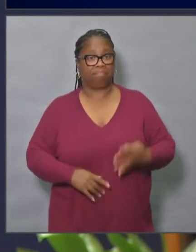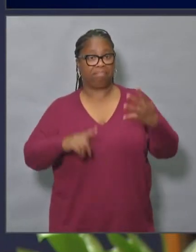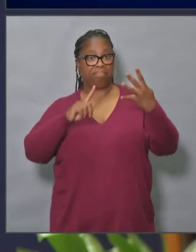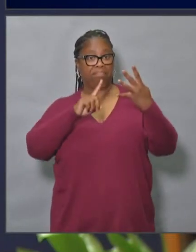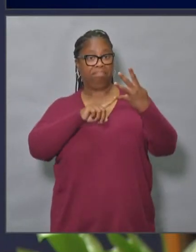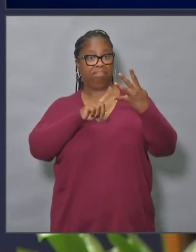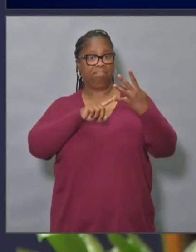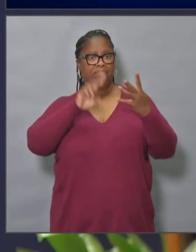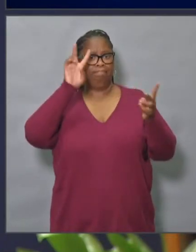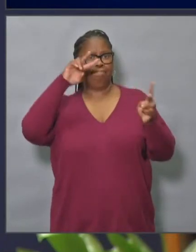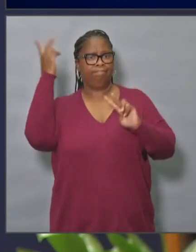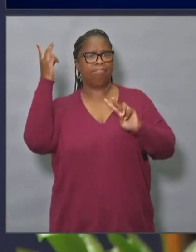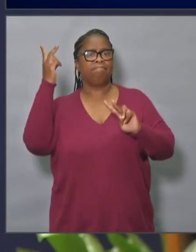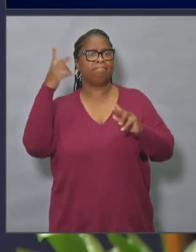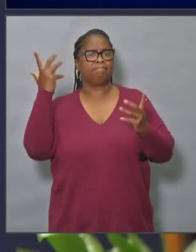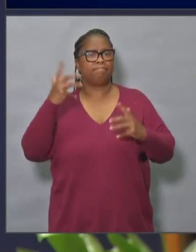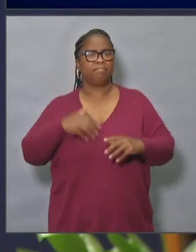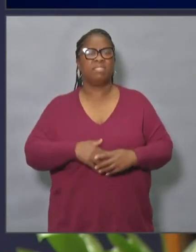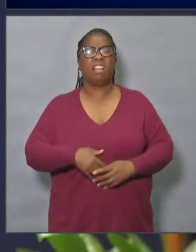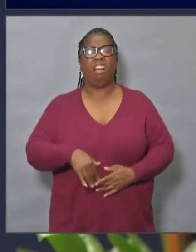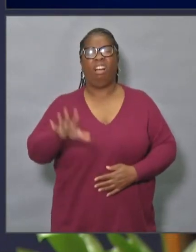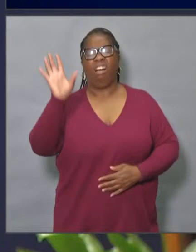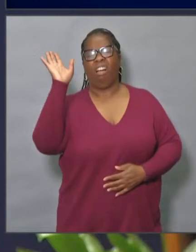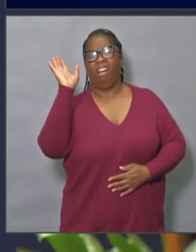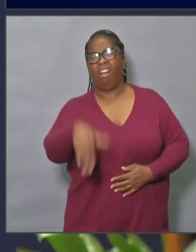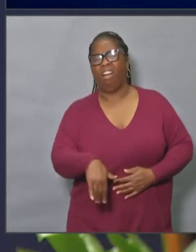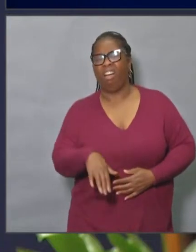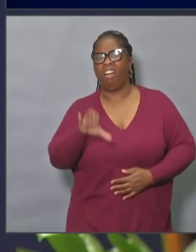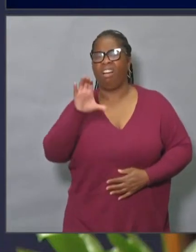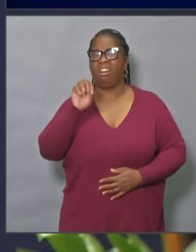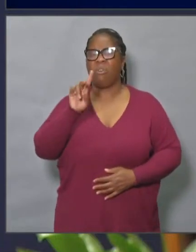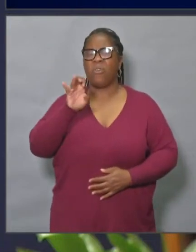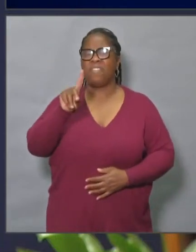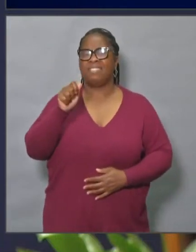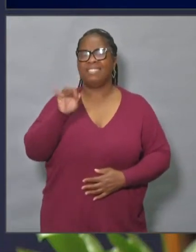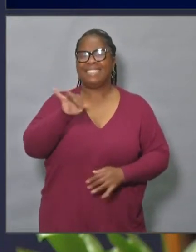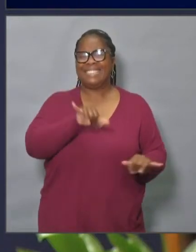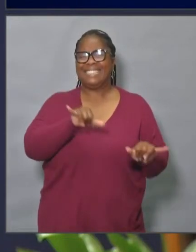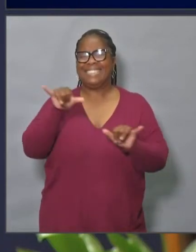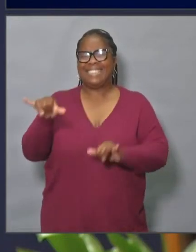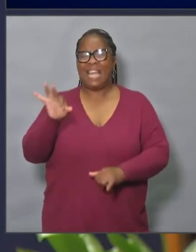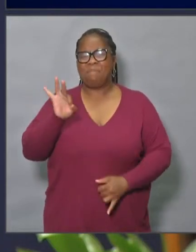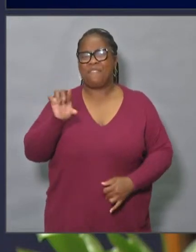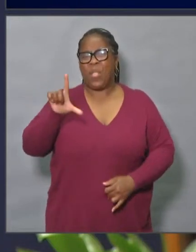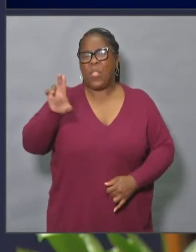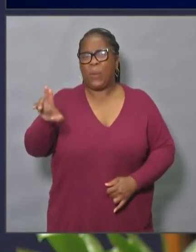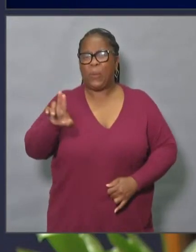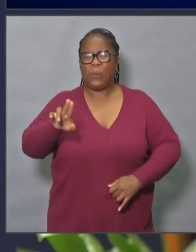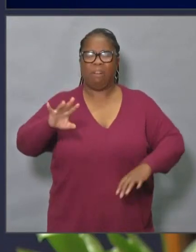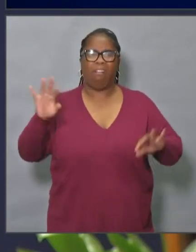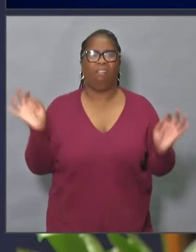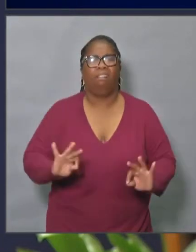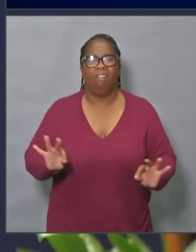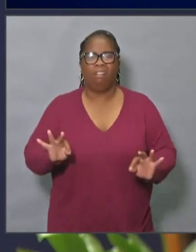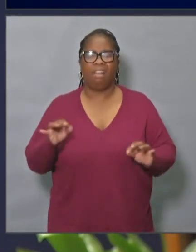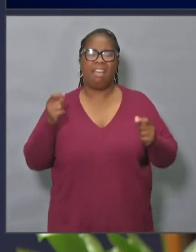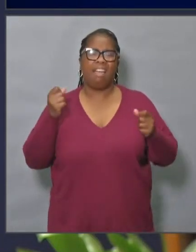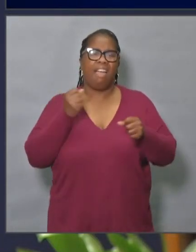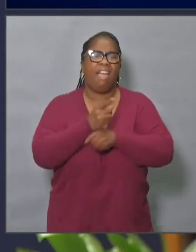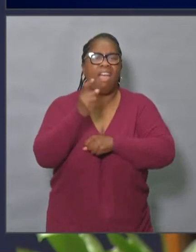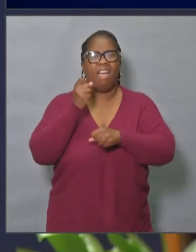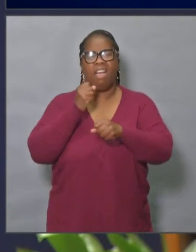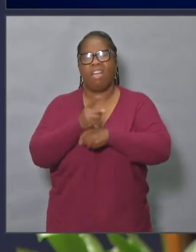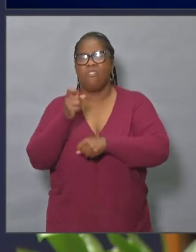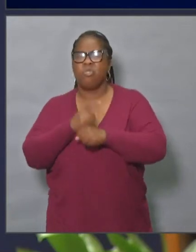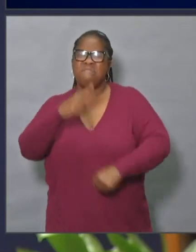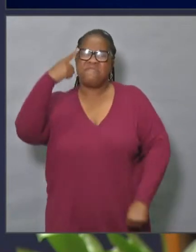is all an overreaction, that COVID-19 is really just like the flu, like seasonal influenza, which happens every year and doesn't warrant